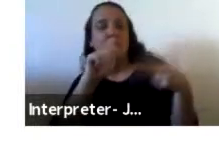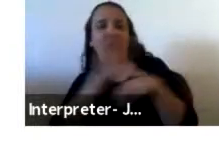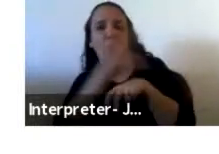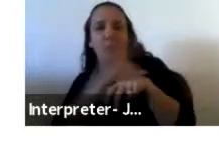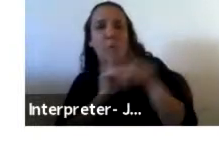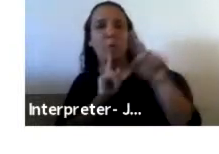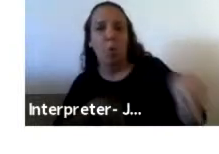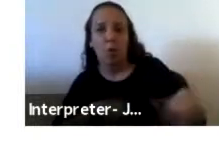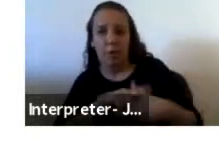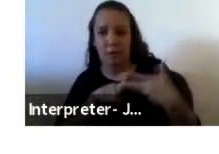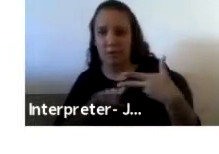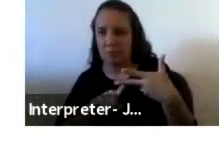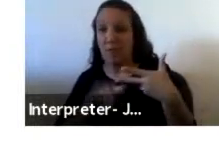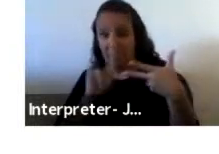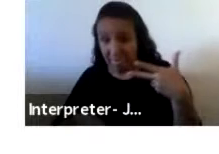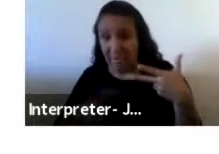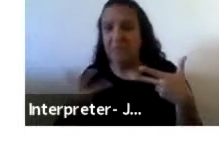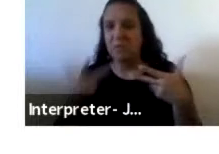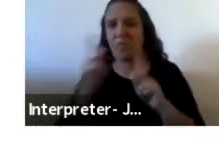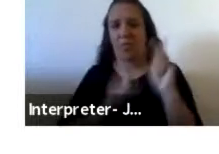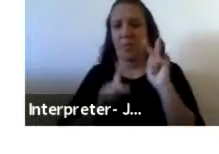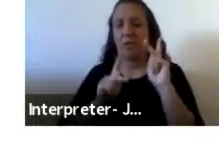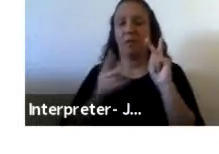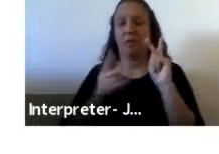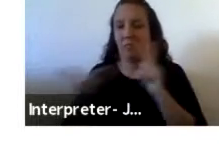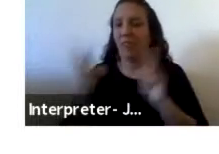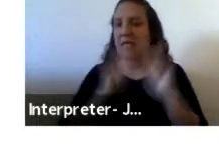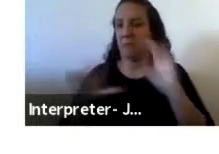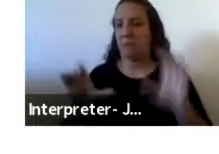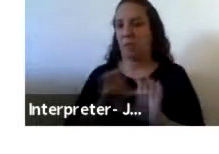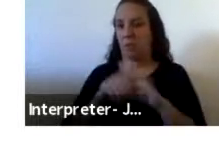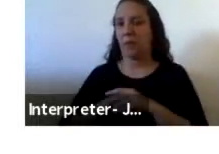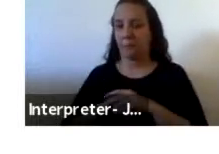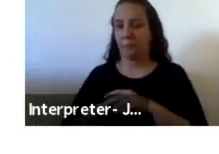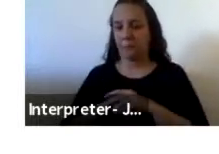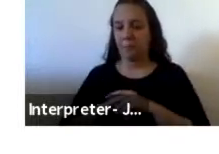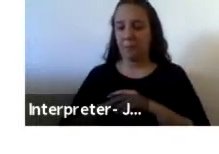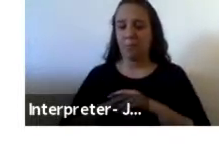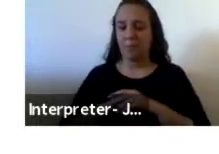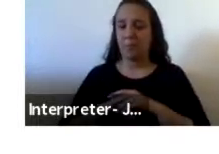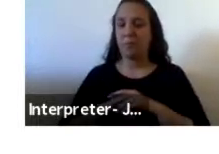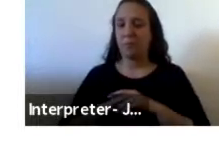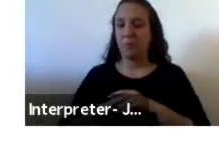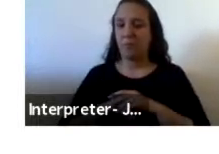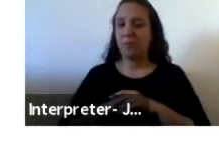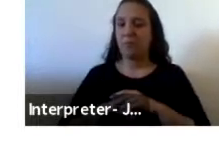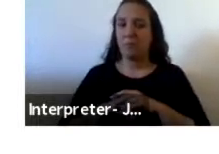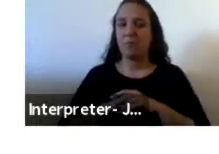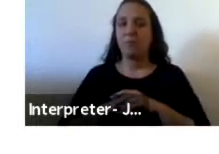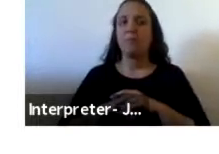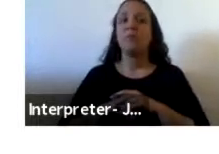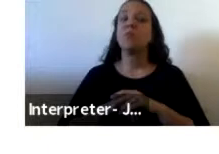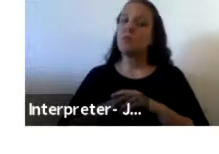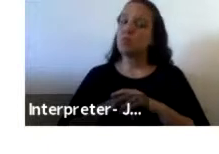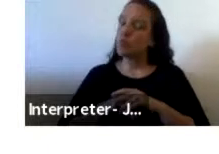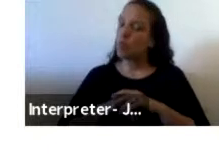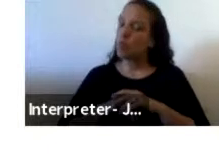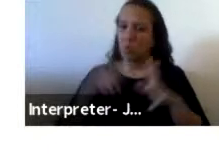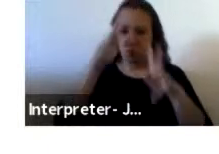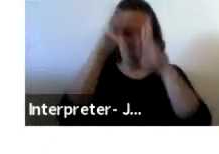So my thing is take the time that you have now, if you're at home, to create a game plan that's going to go